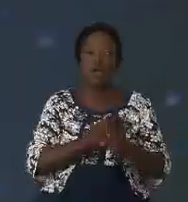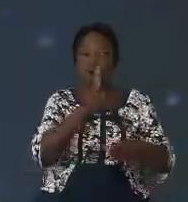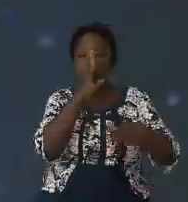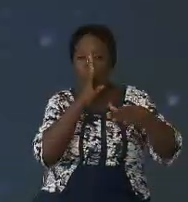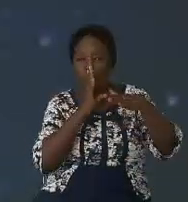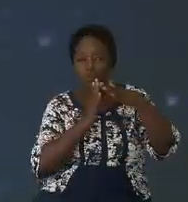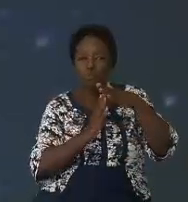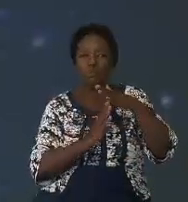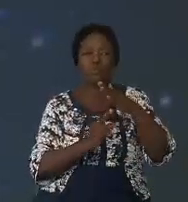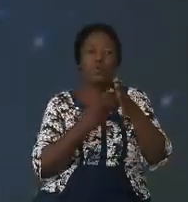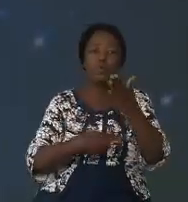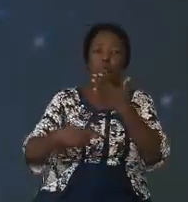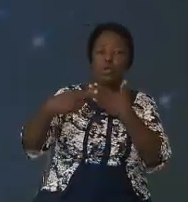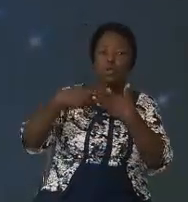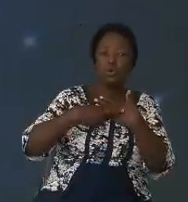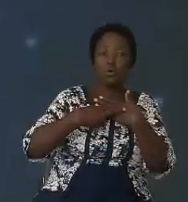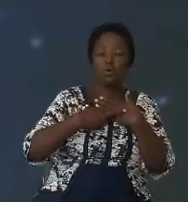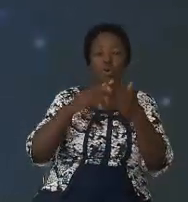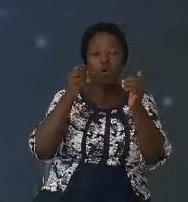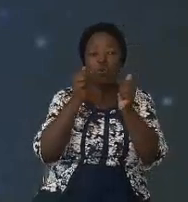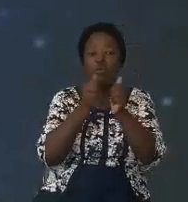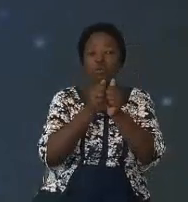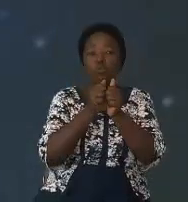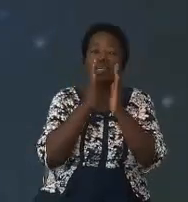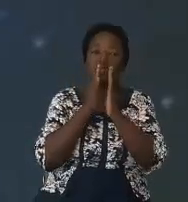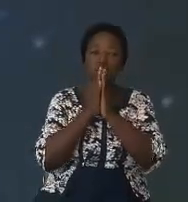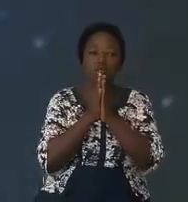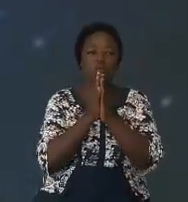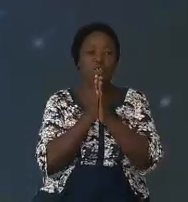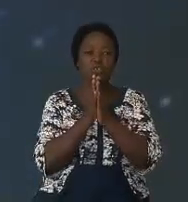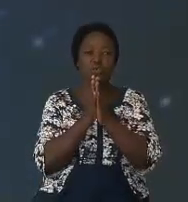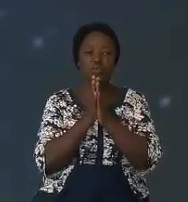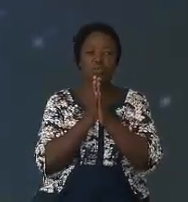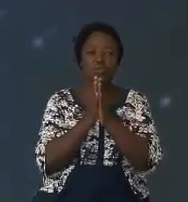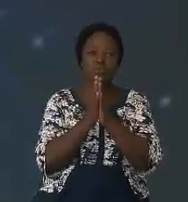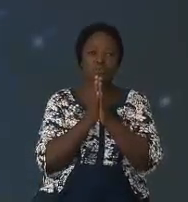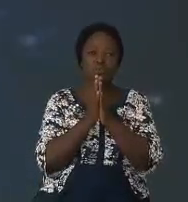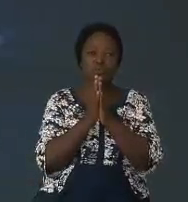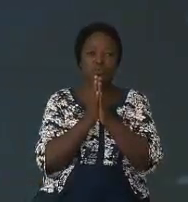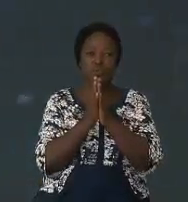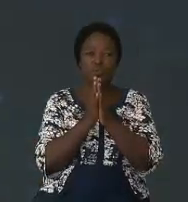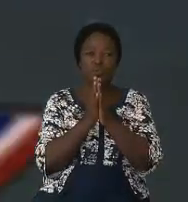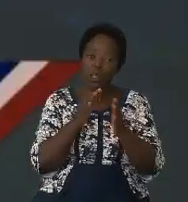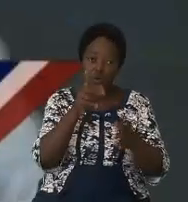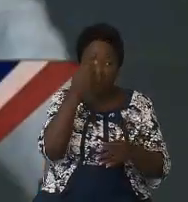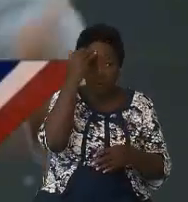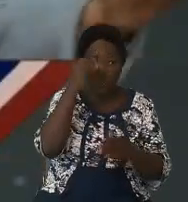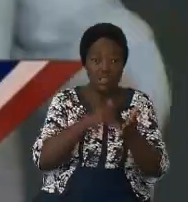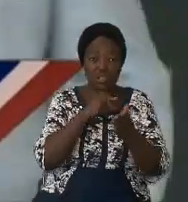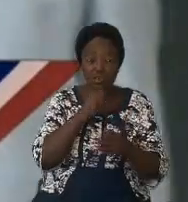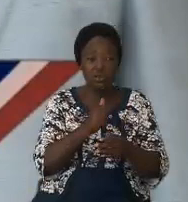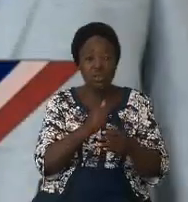Number two is our penitent return with supplication. Our penitent return